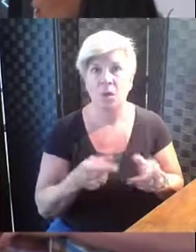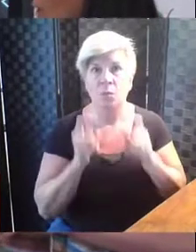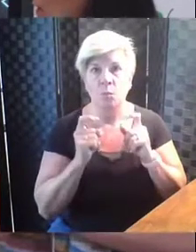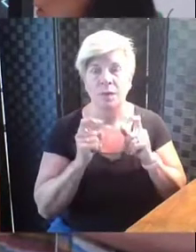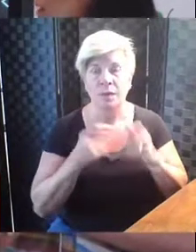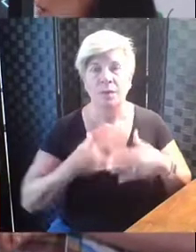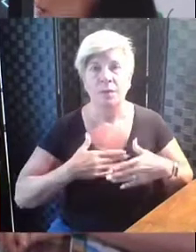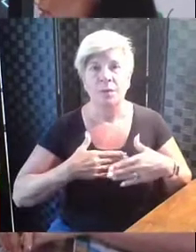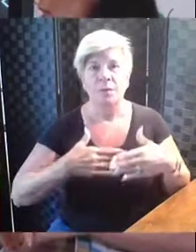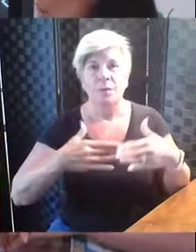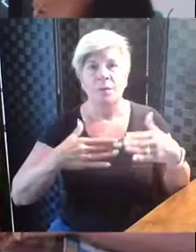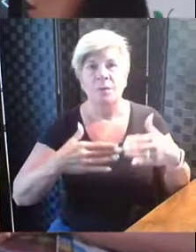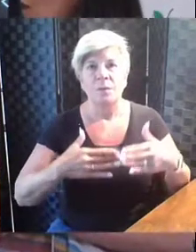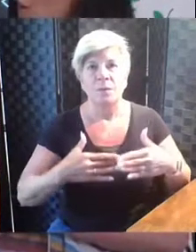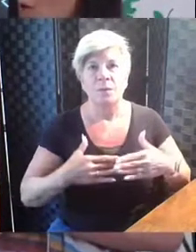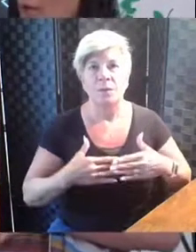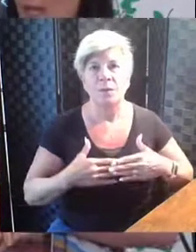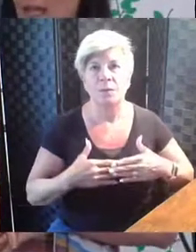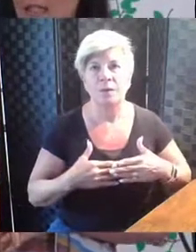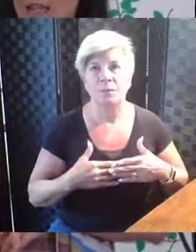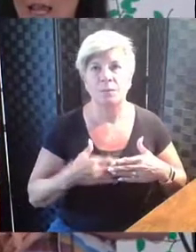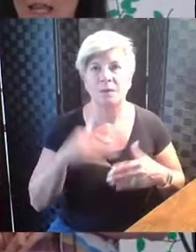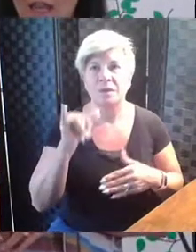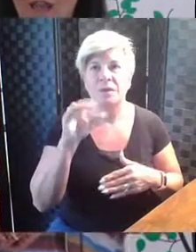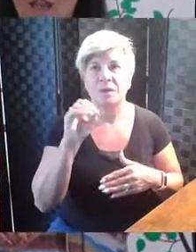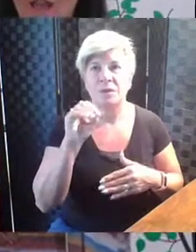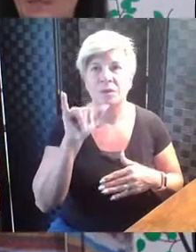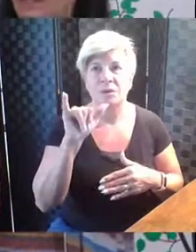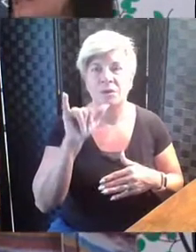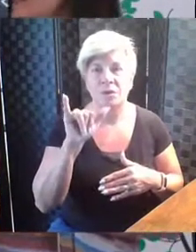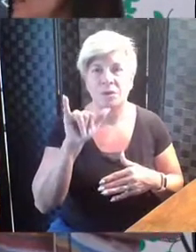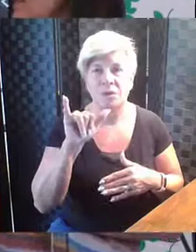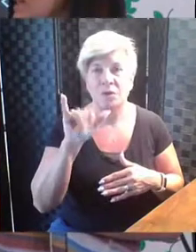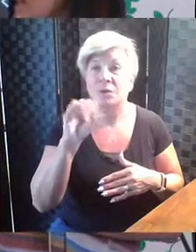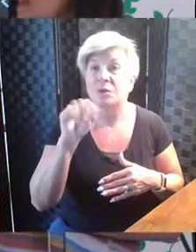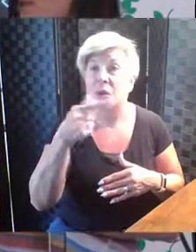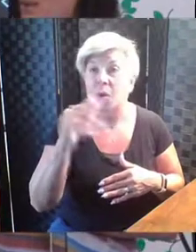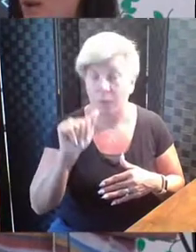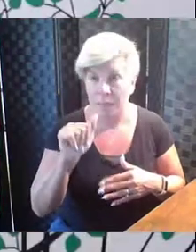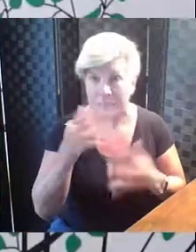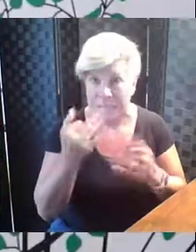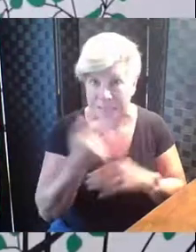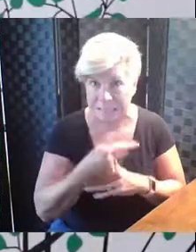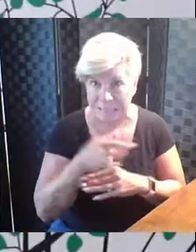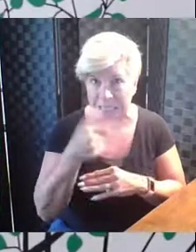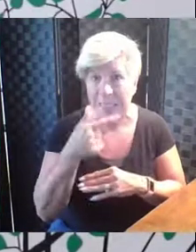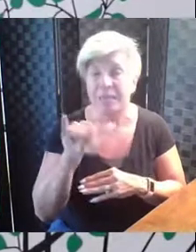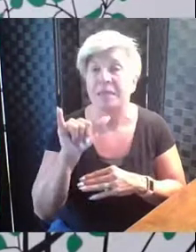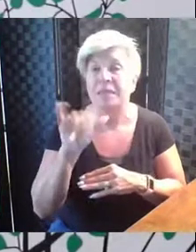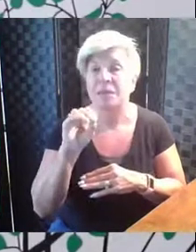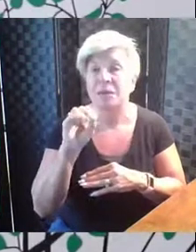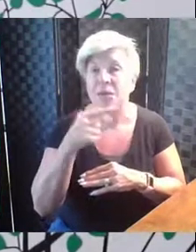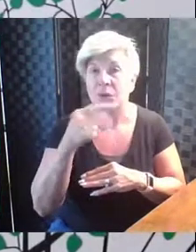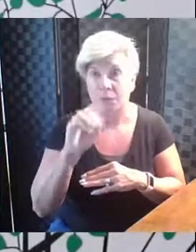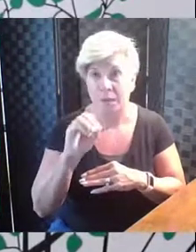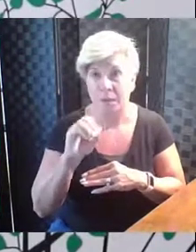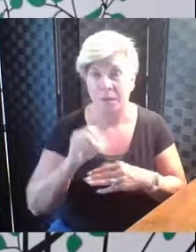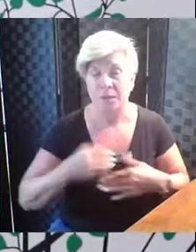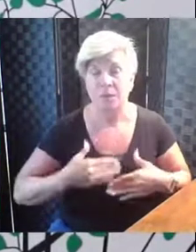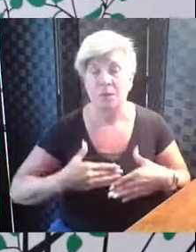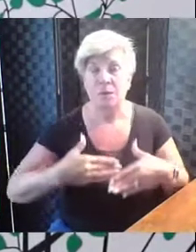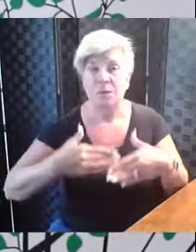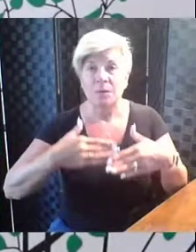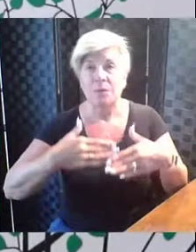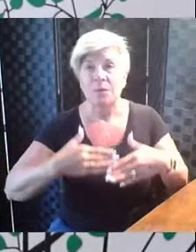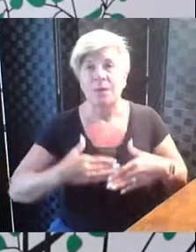refuel, and we are going to do some yoga vate today. And this is something that I know my second graders really love to do. It kind of gets